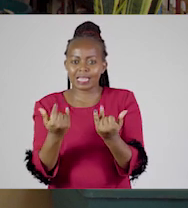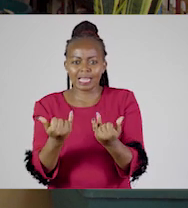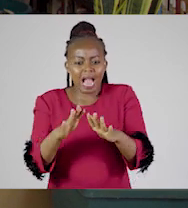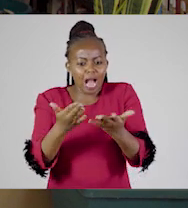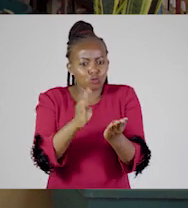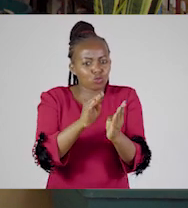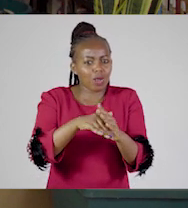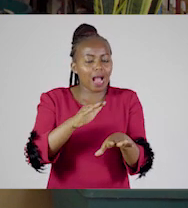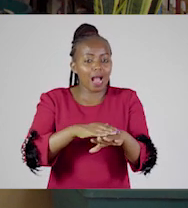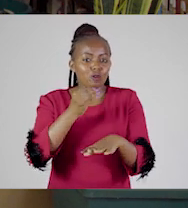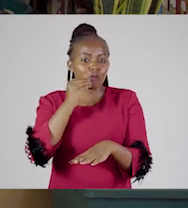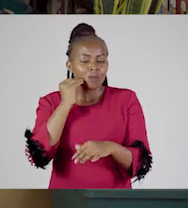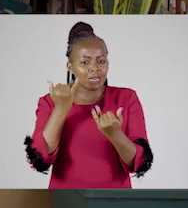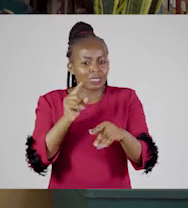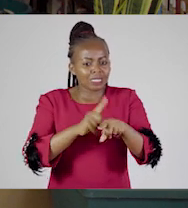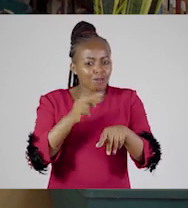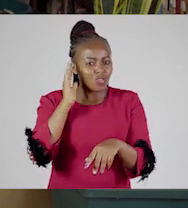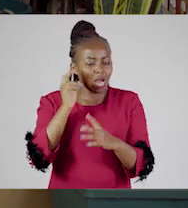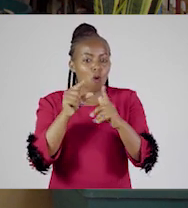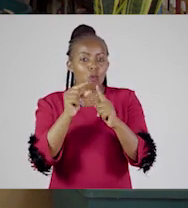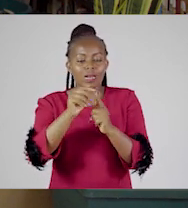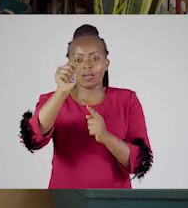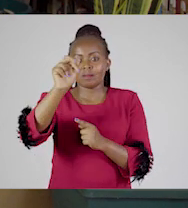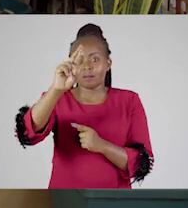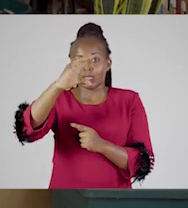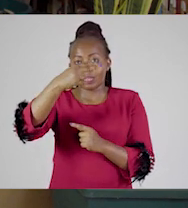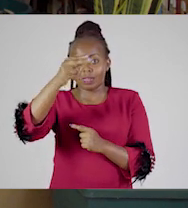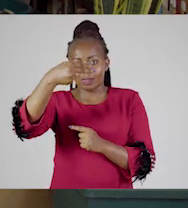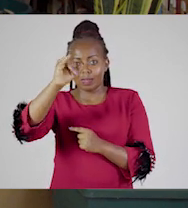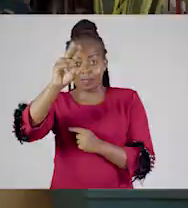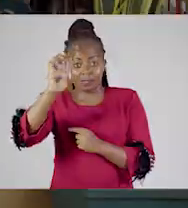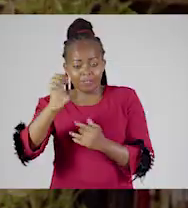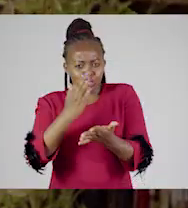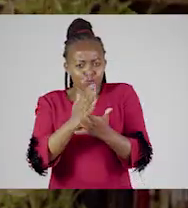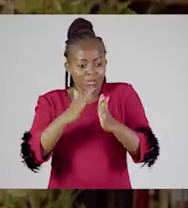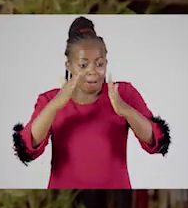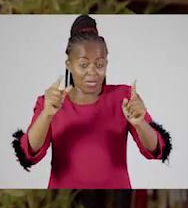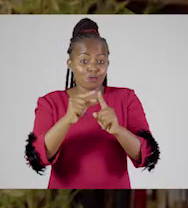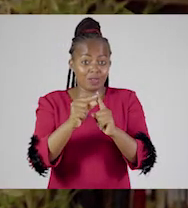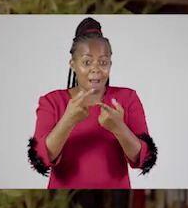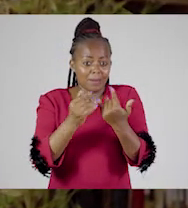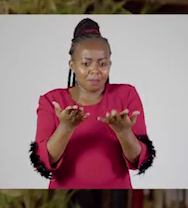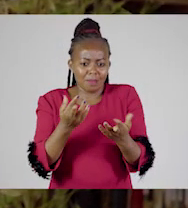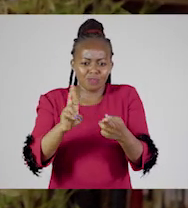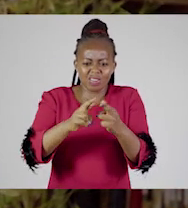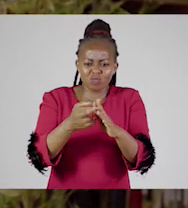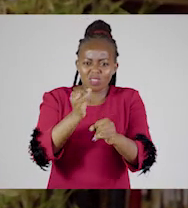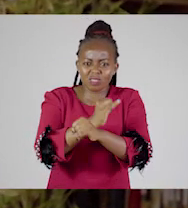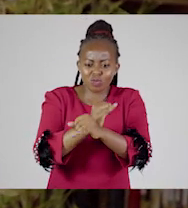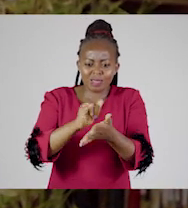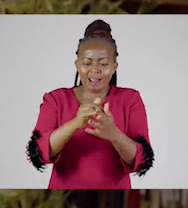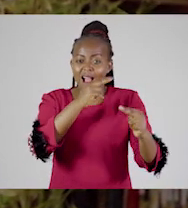in our homes? Now, when we hear the word archive, it might seem big and it might seem intimidating and foreign, and we might just relate it to institutions